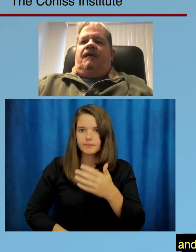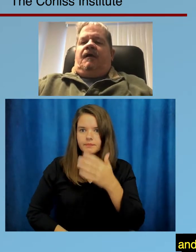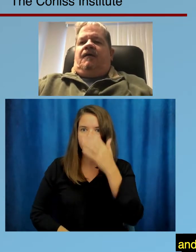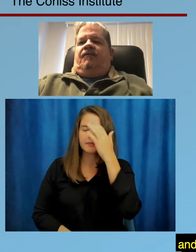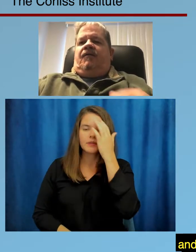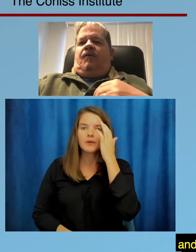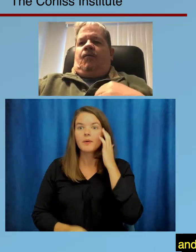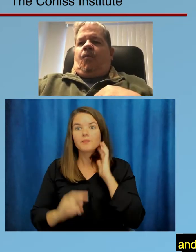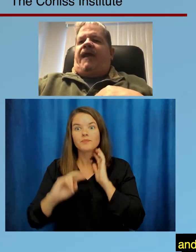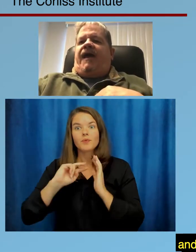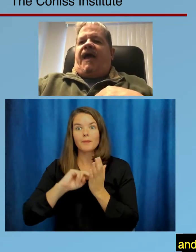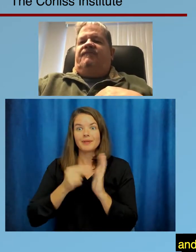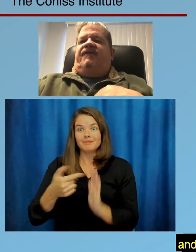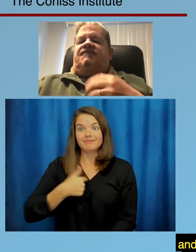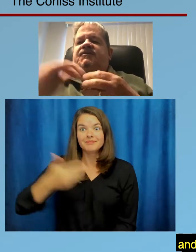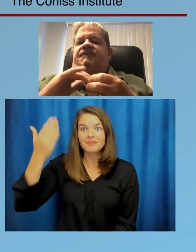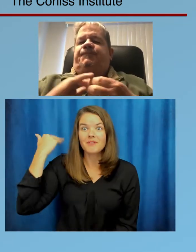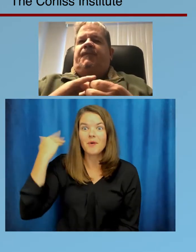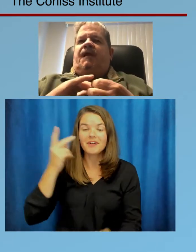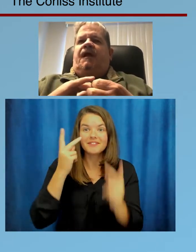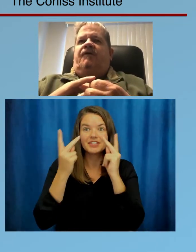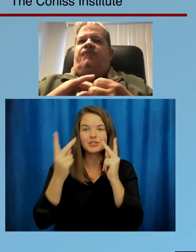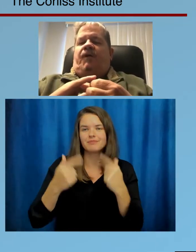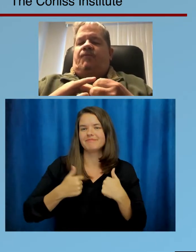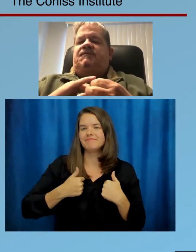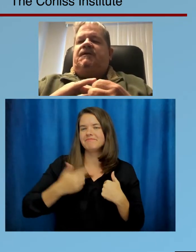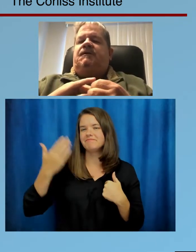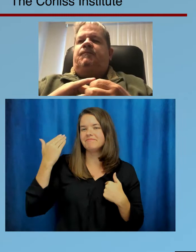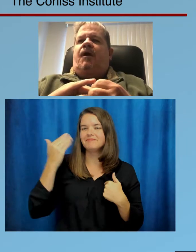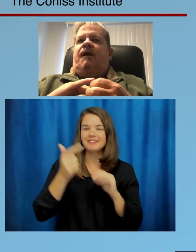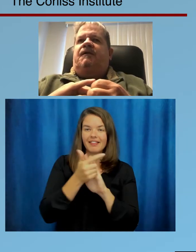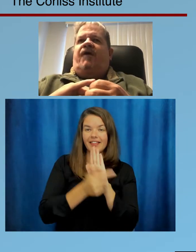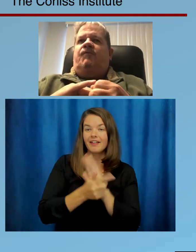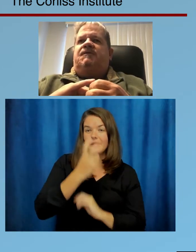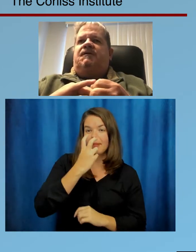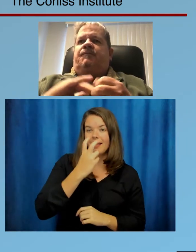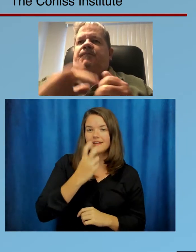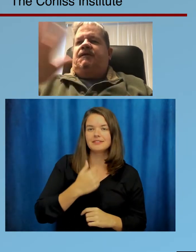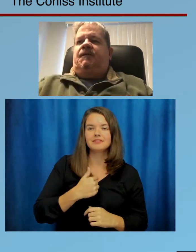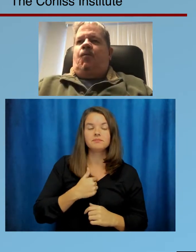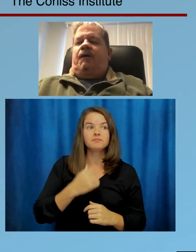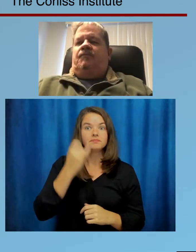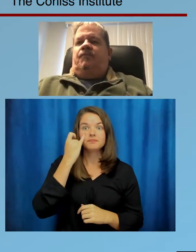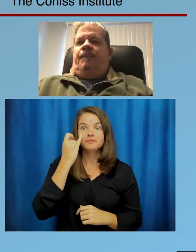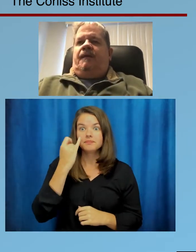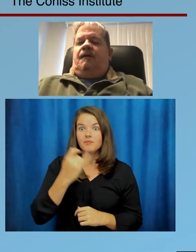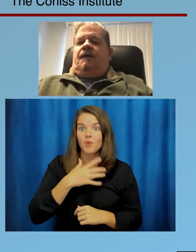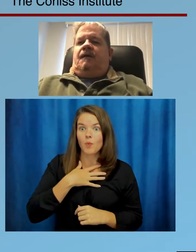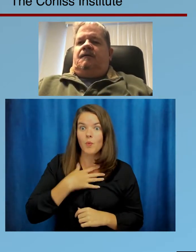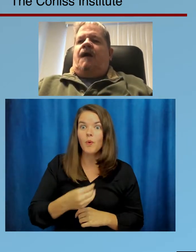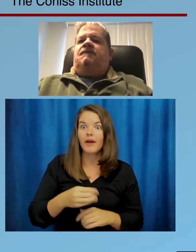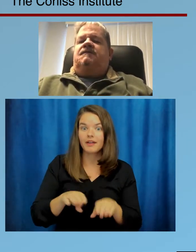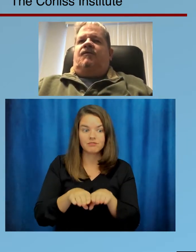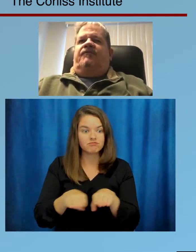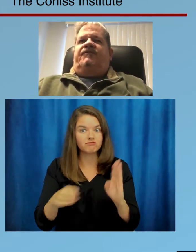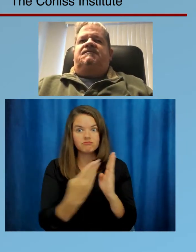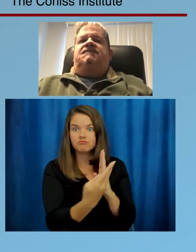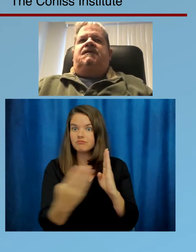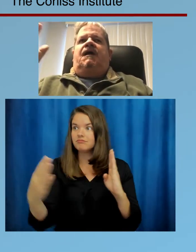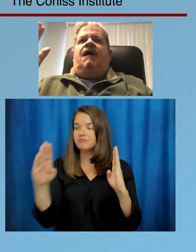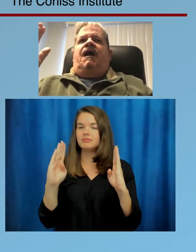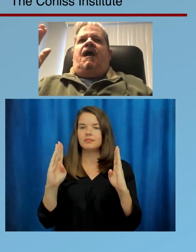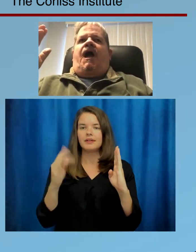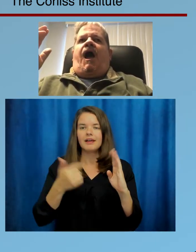that when I had vision, when I was legally blind, if I was in a completely white doctor's